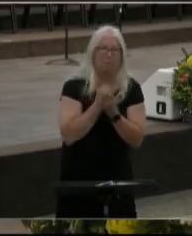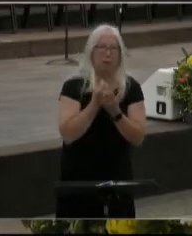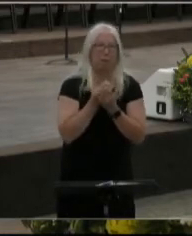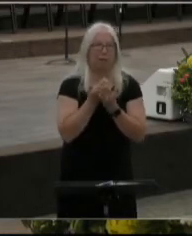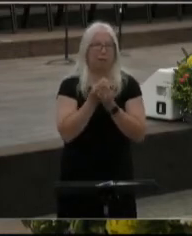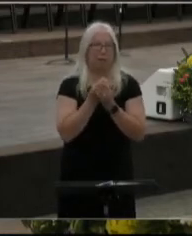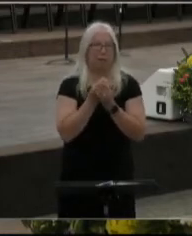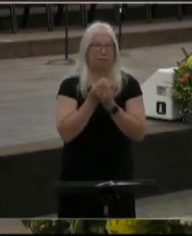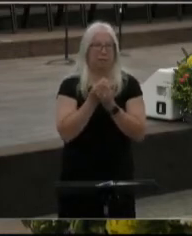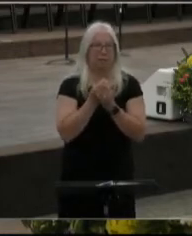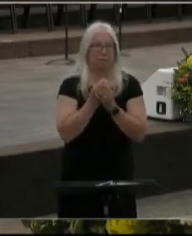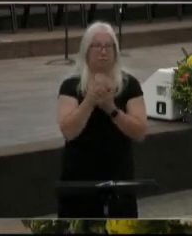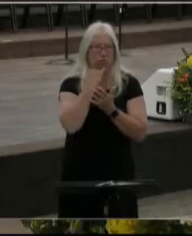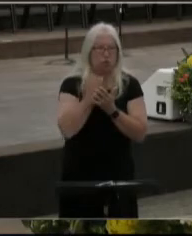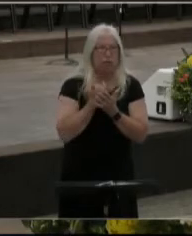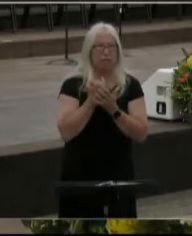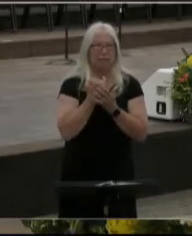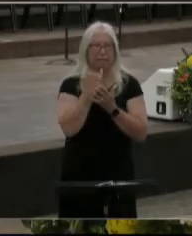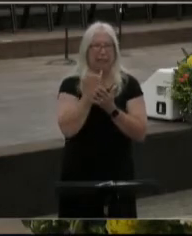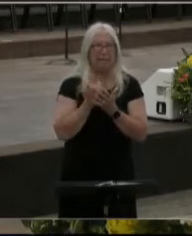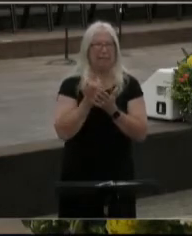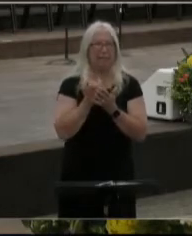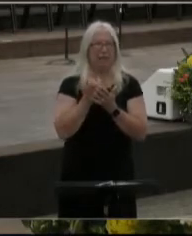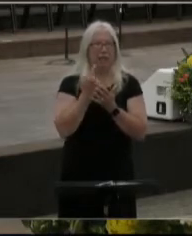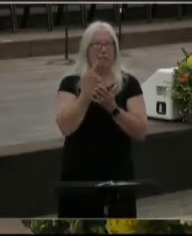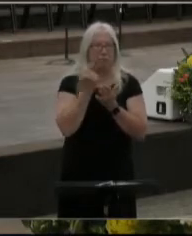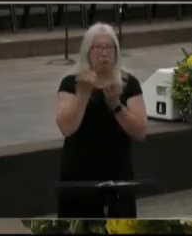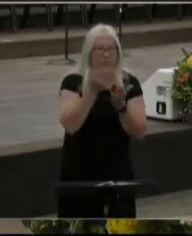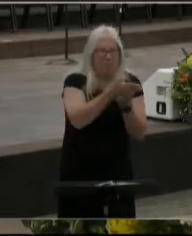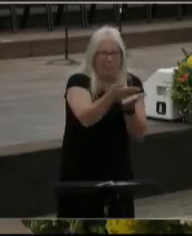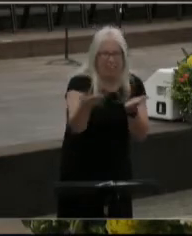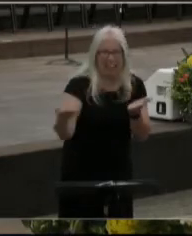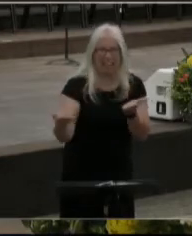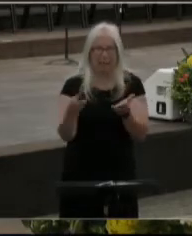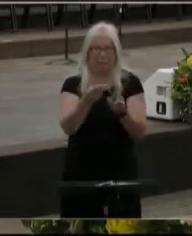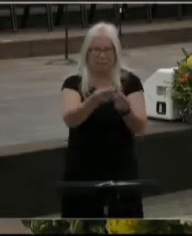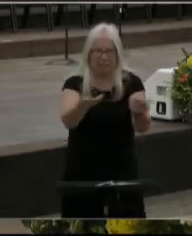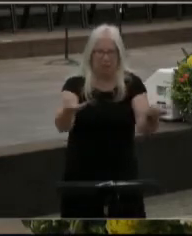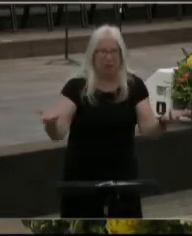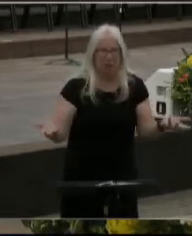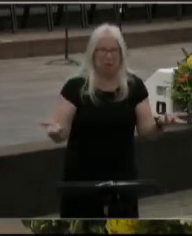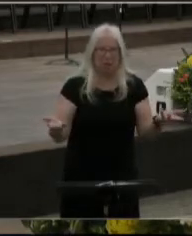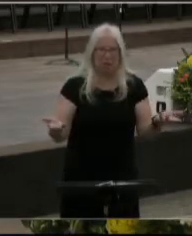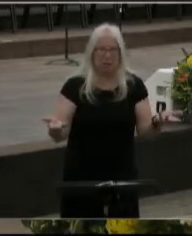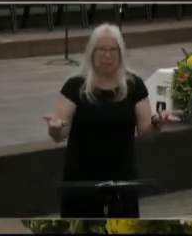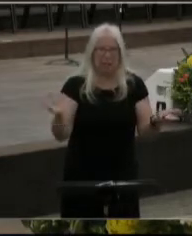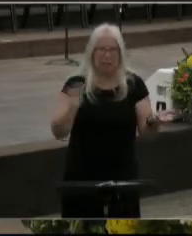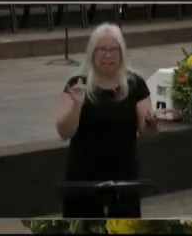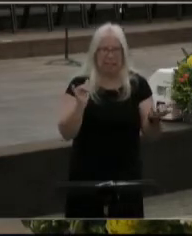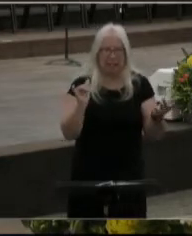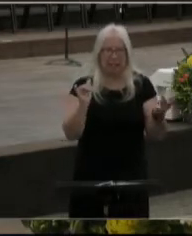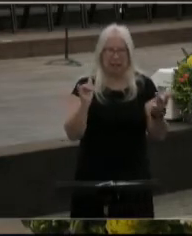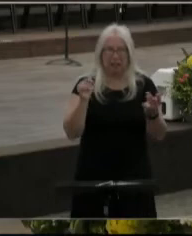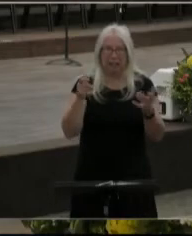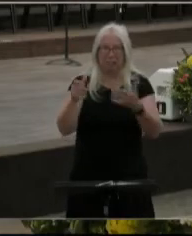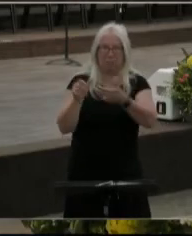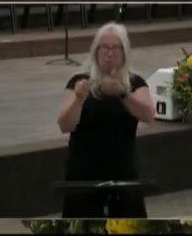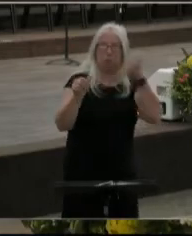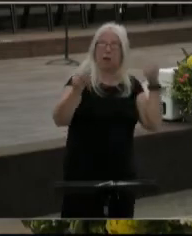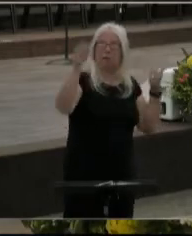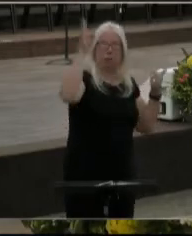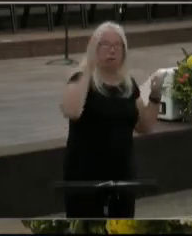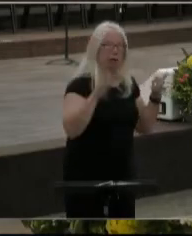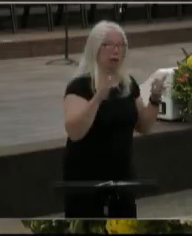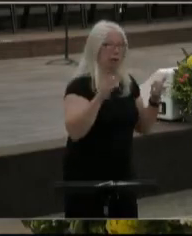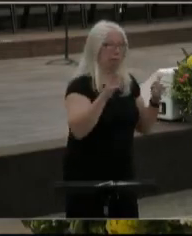this greed, this jealous and envy for things, this materialism, he's like, it draws us from God.